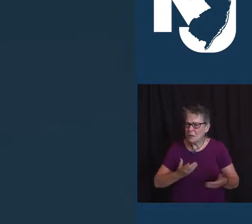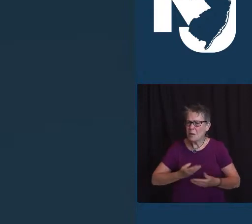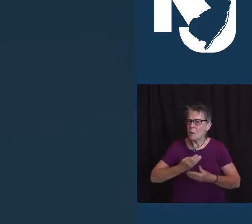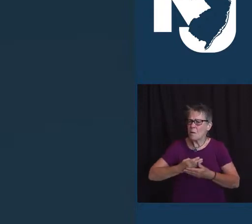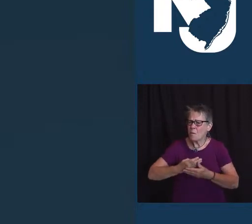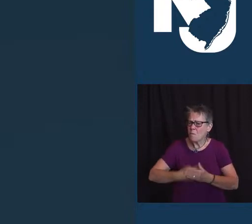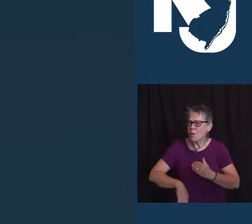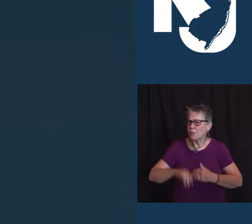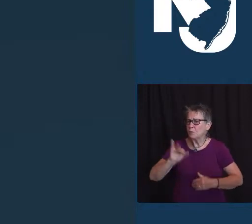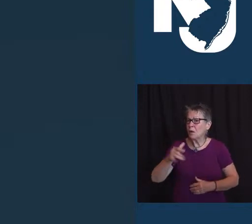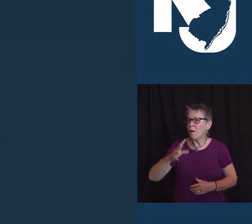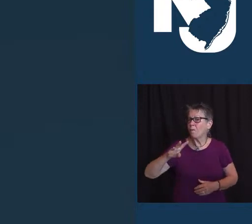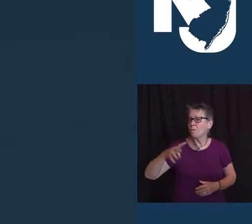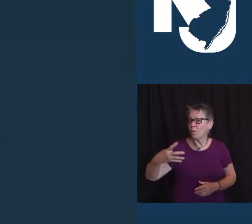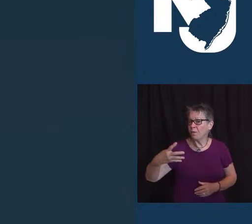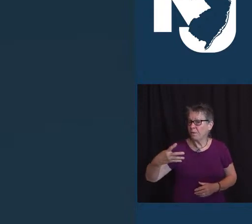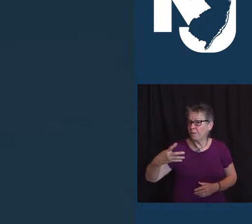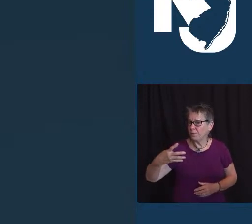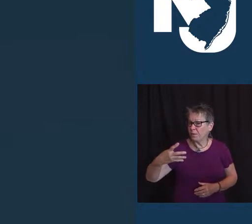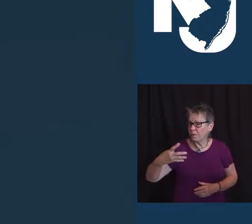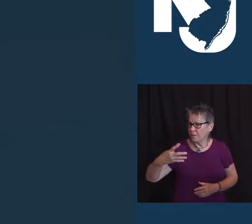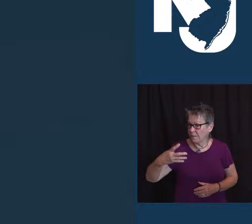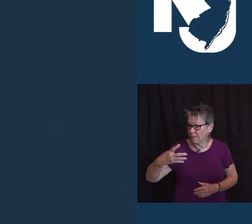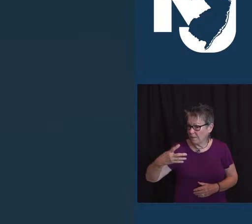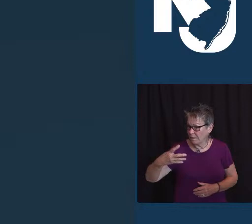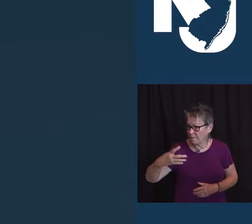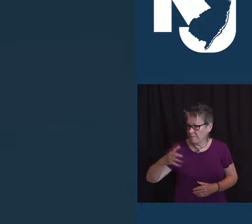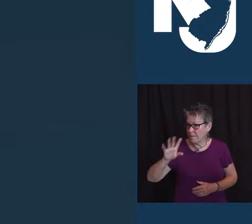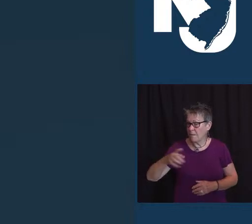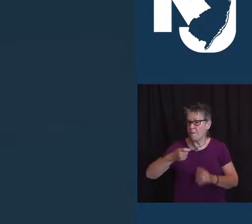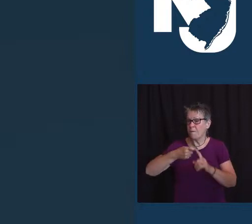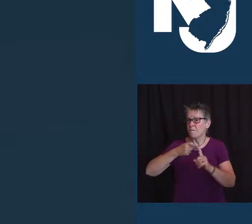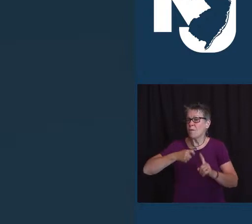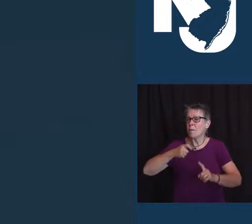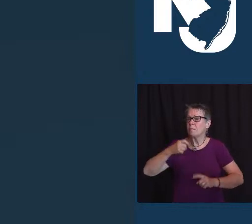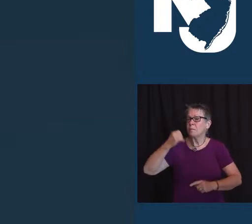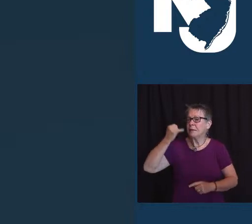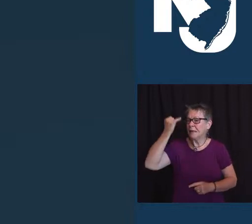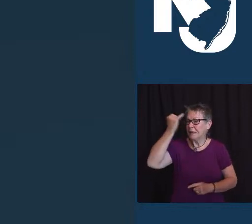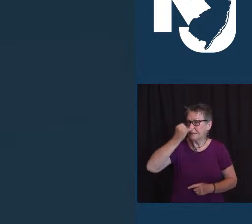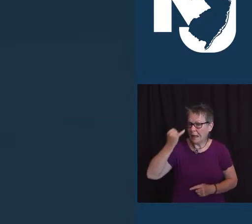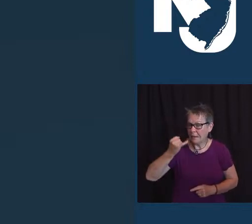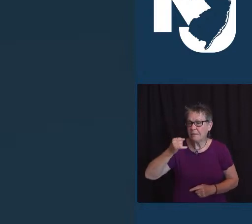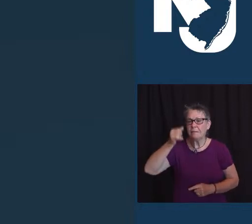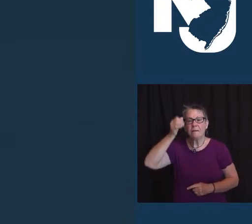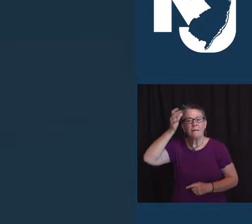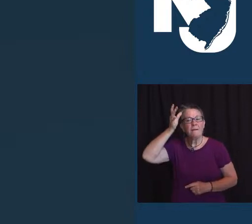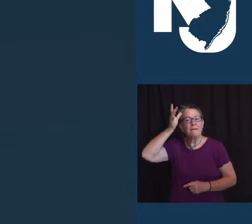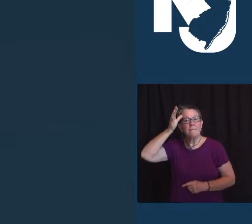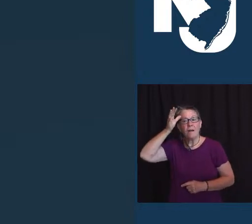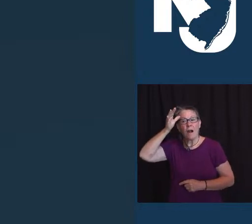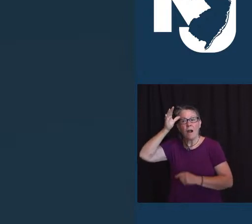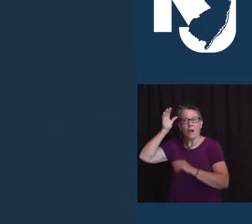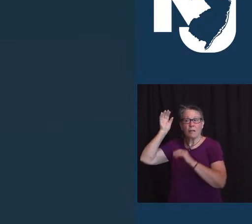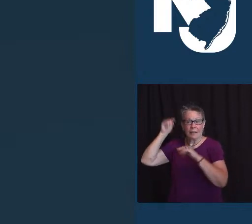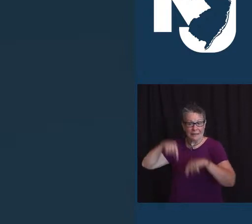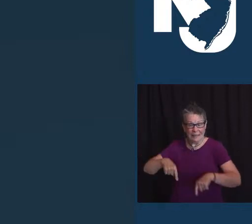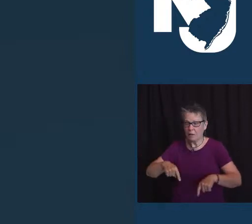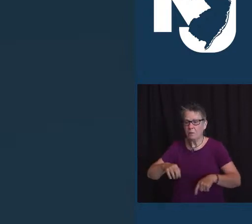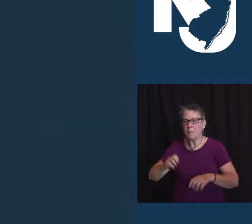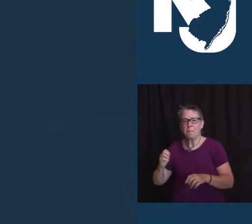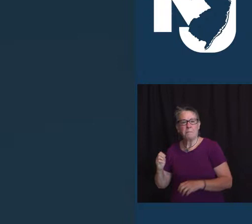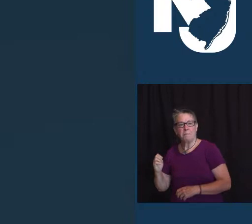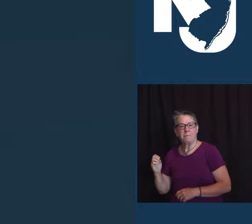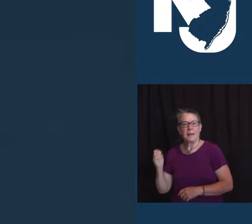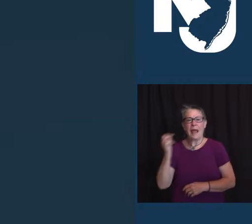daughter of Italian immigrants. Her father, Vincenzo, returned to his native soil to aid the Allied effort